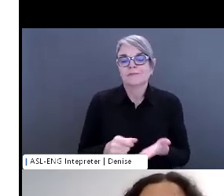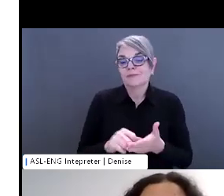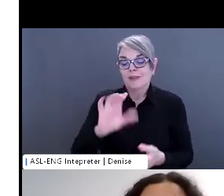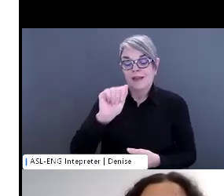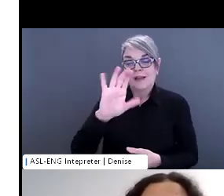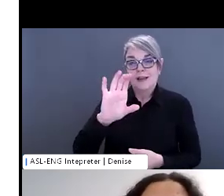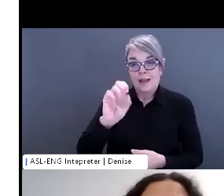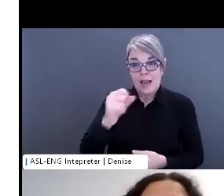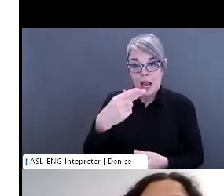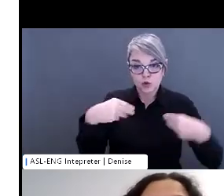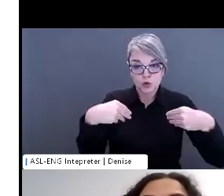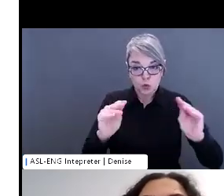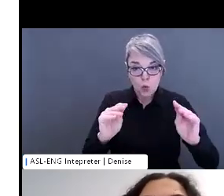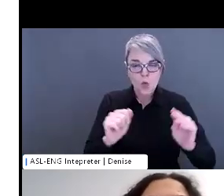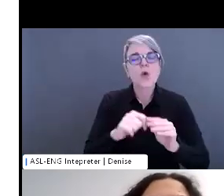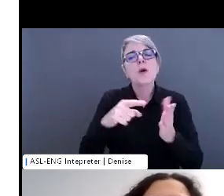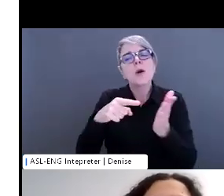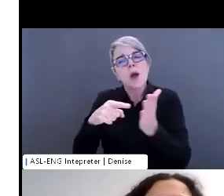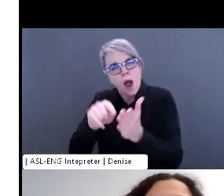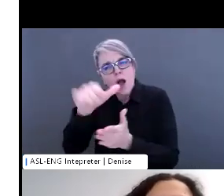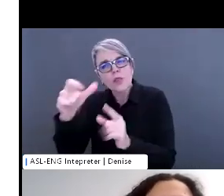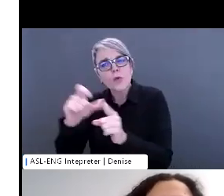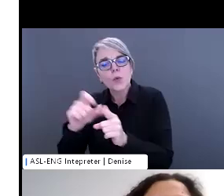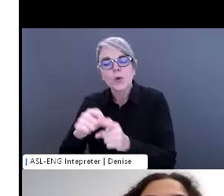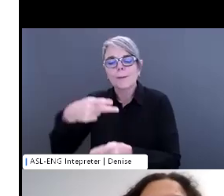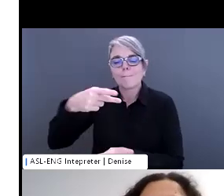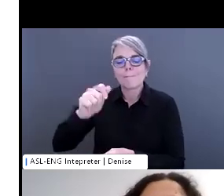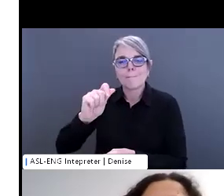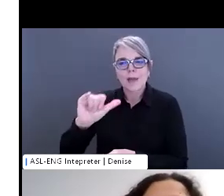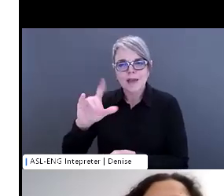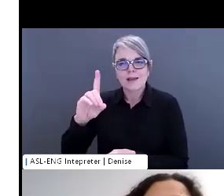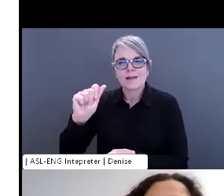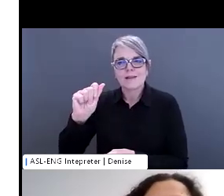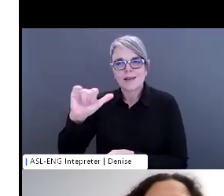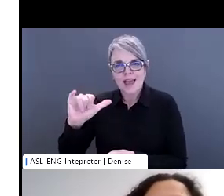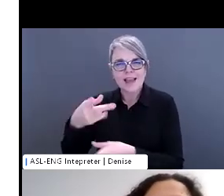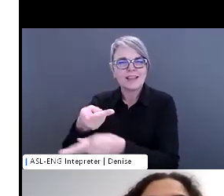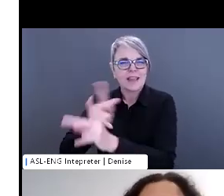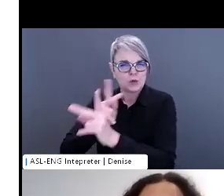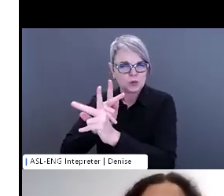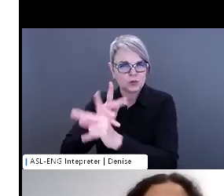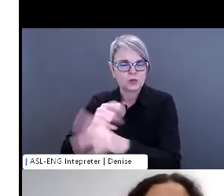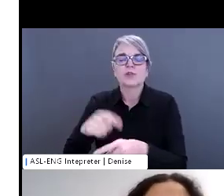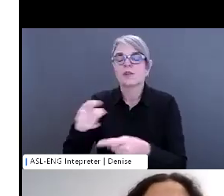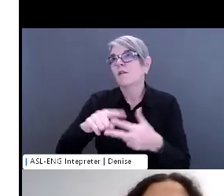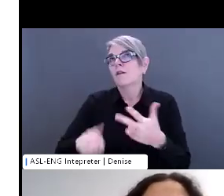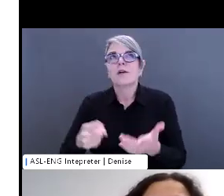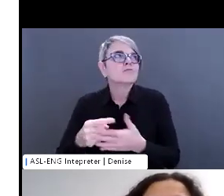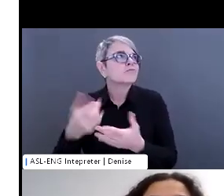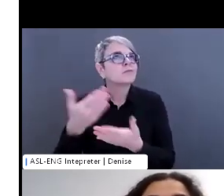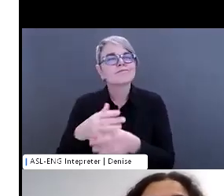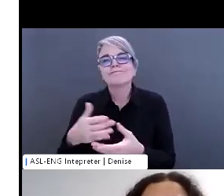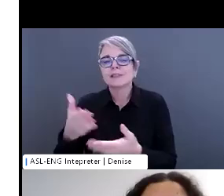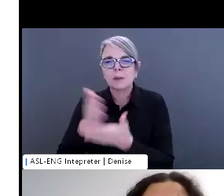payday lenders. Most frequently, there's like Money Mart, Cash Money,